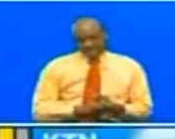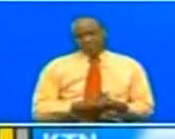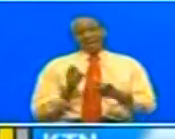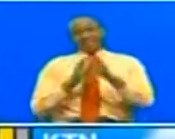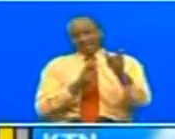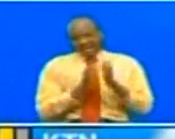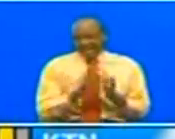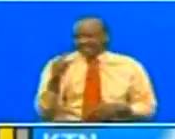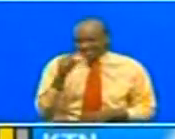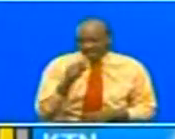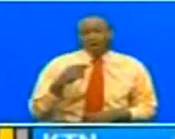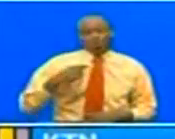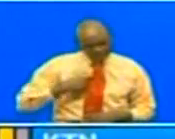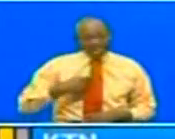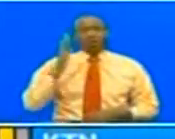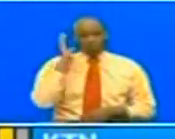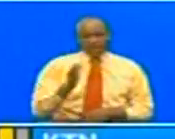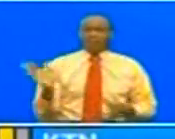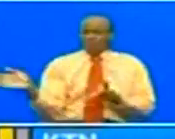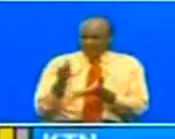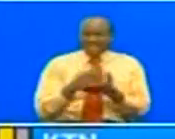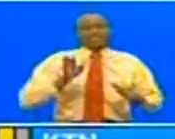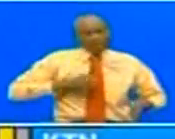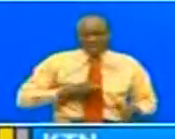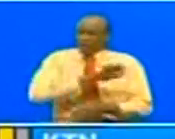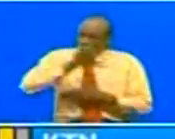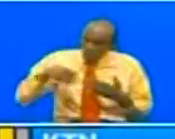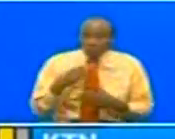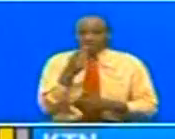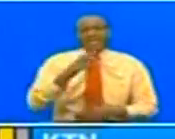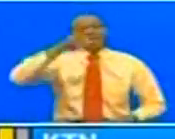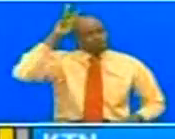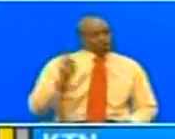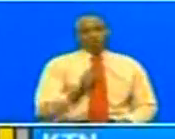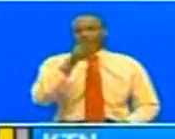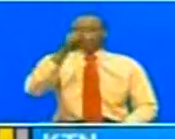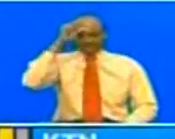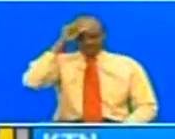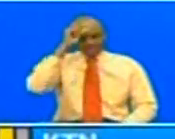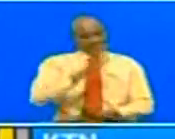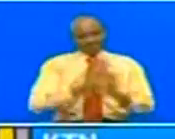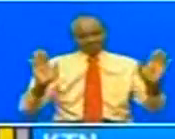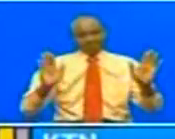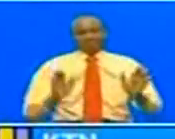Mandera and Garissa. We are going to mobilize our women and say no to this government.